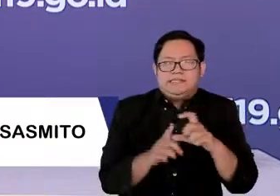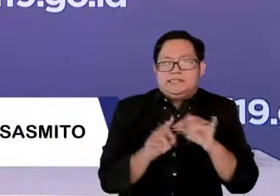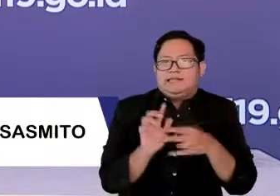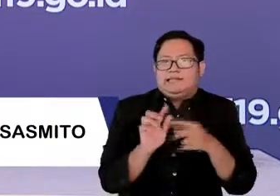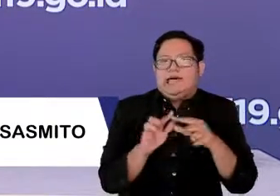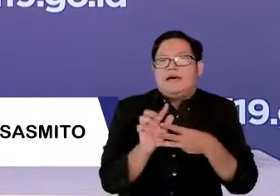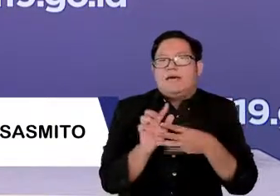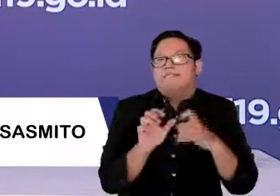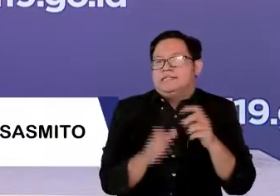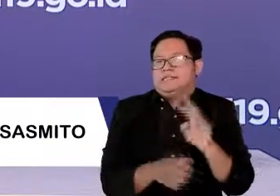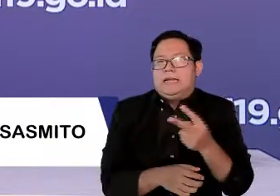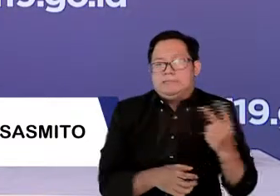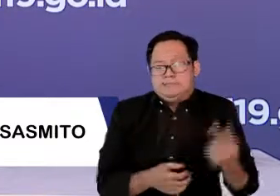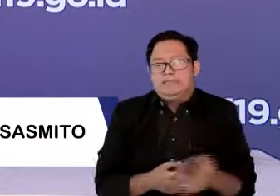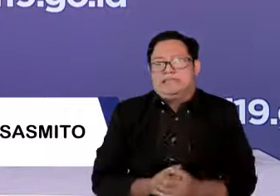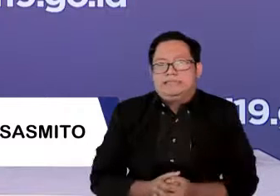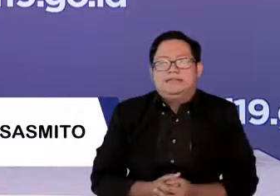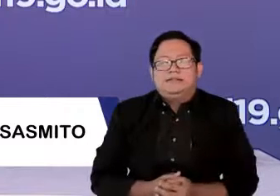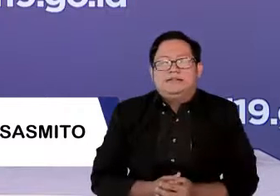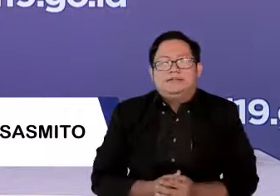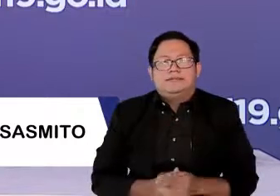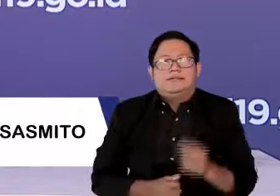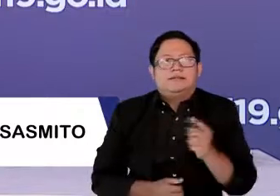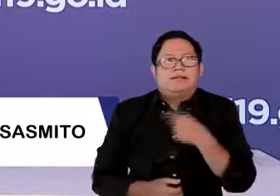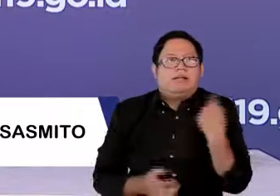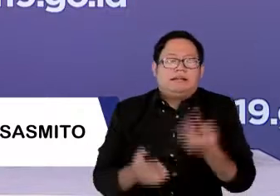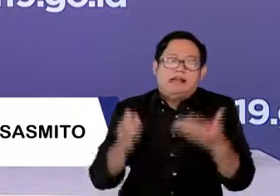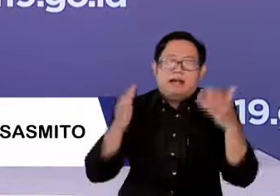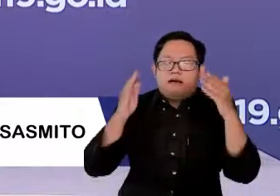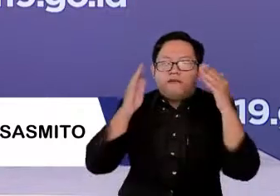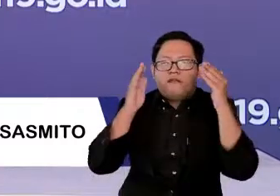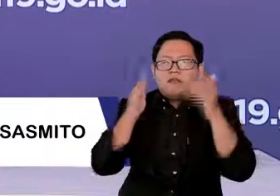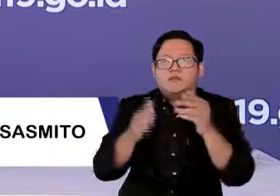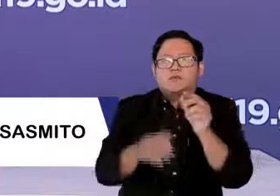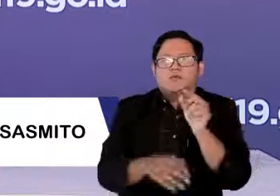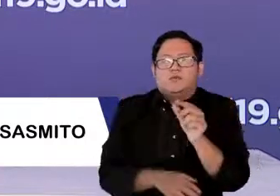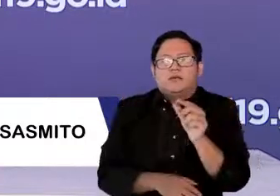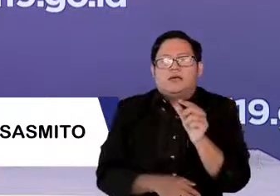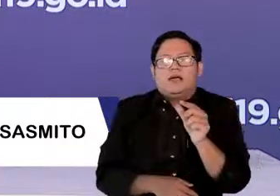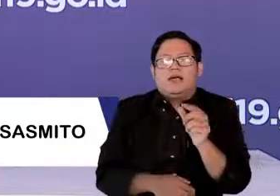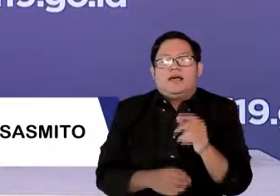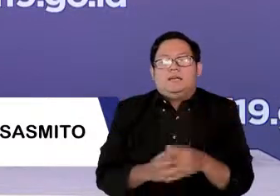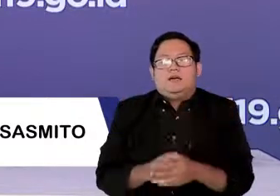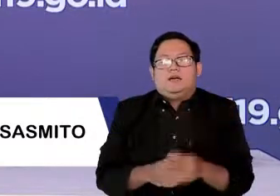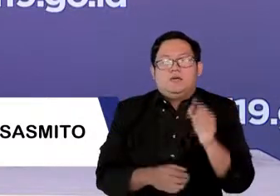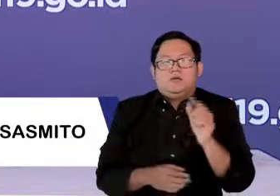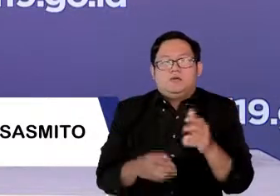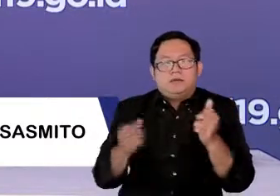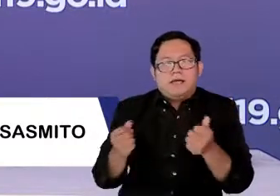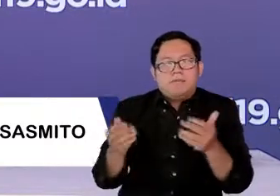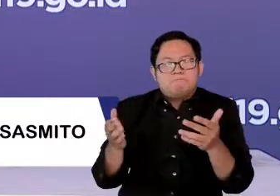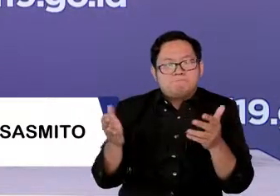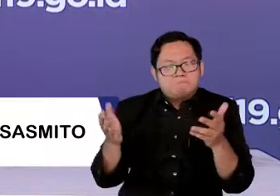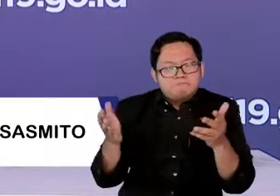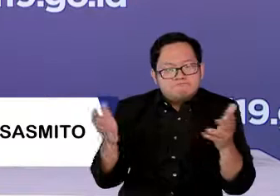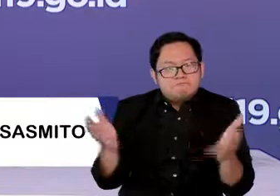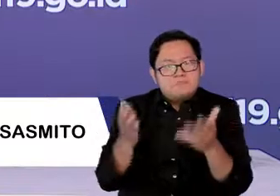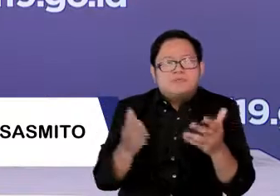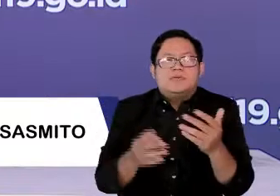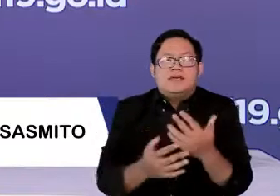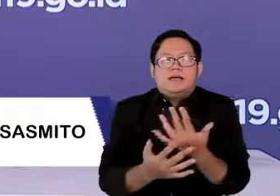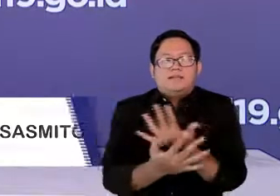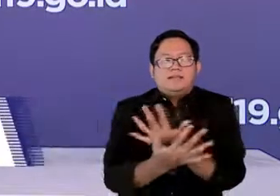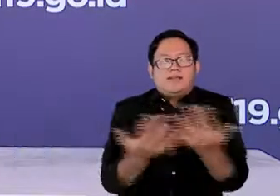peak, our concentrations of course to give care, good care to the people who are